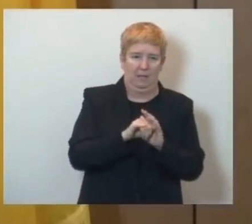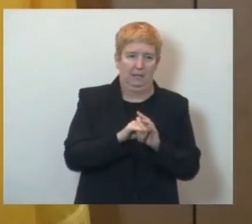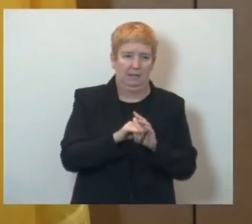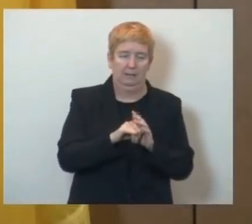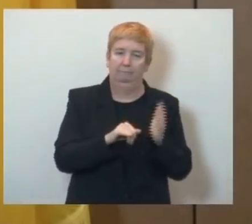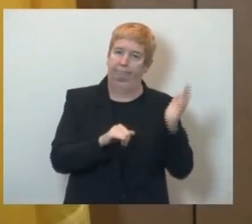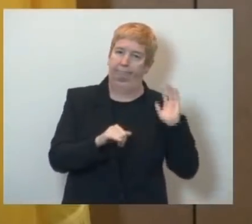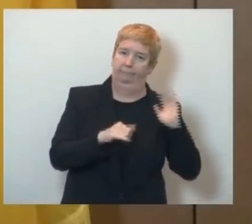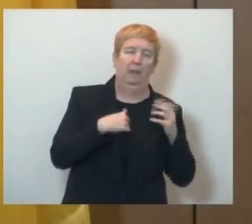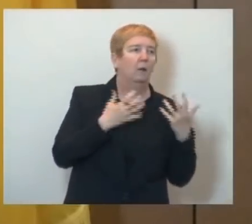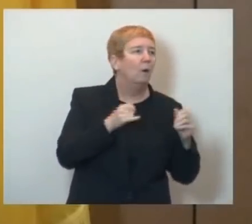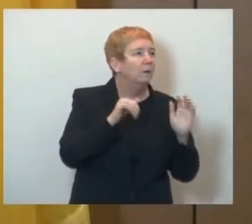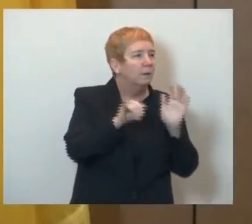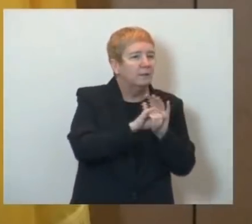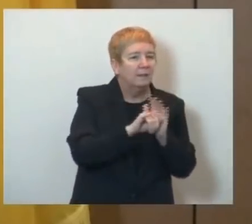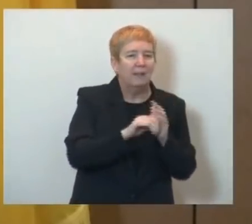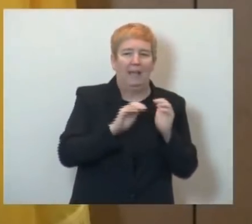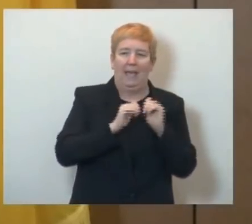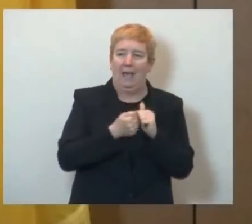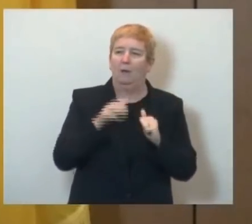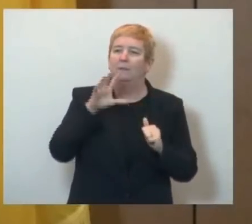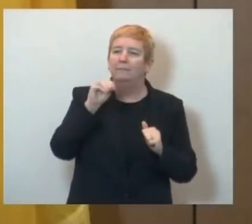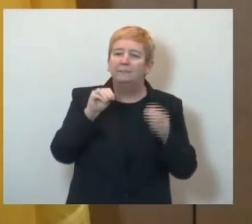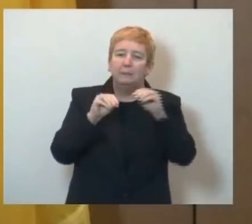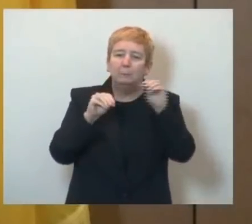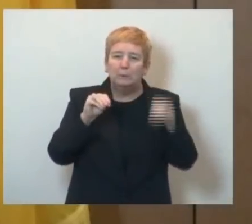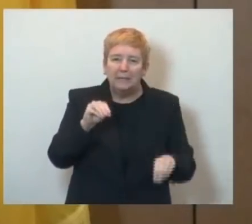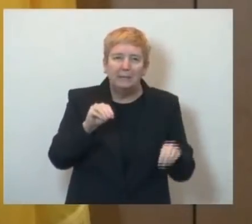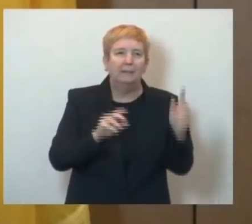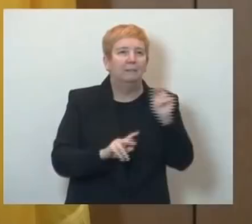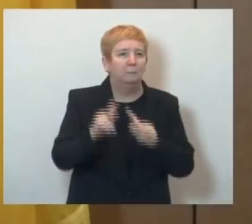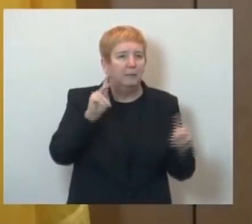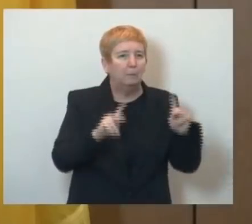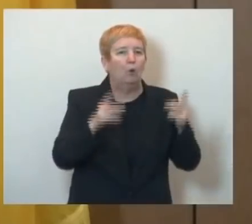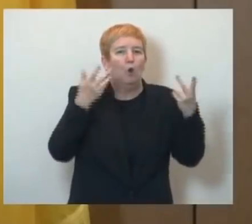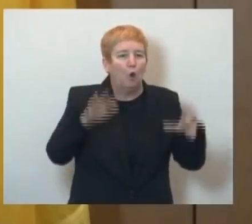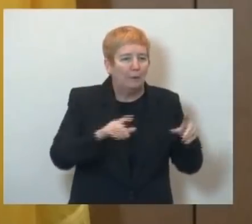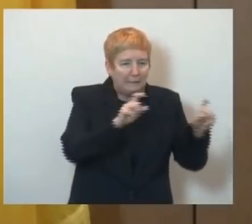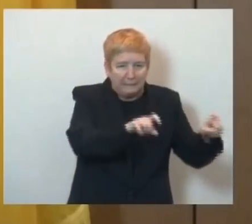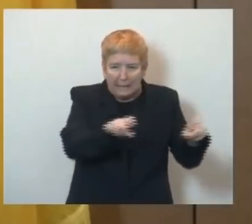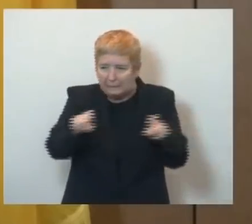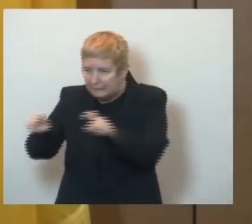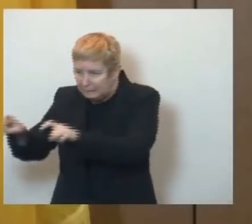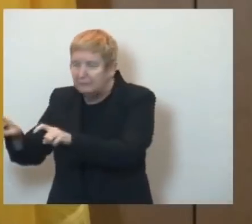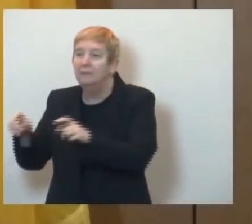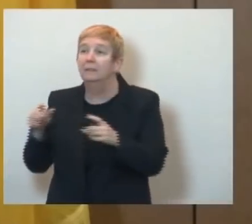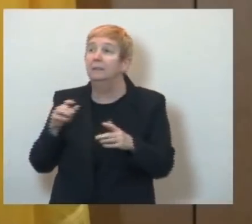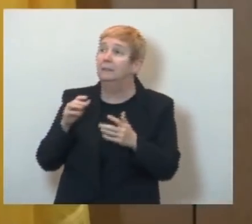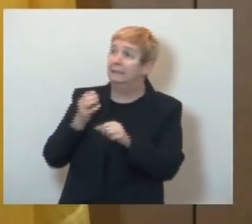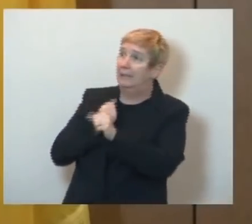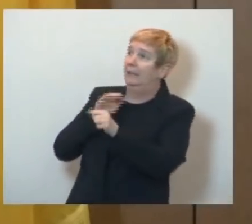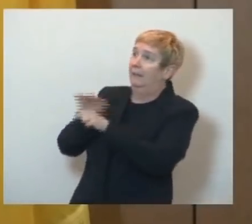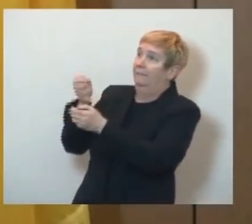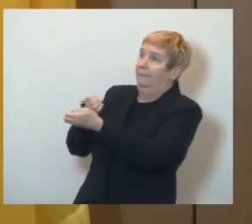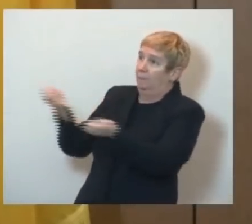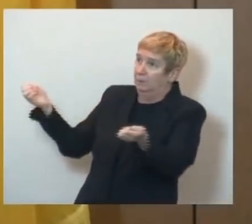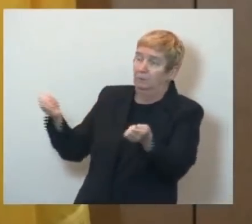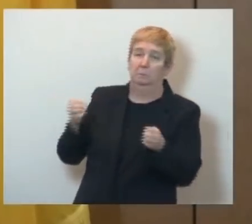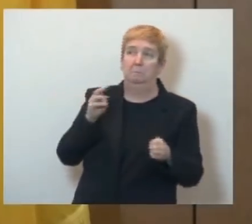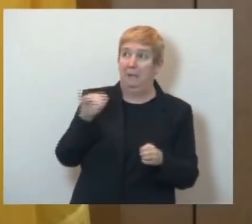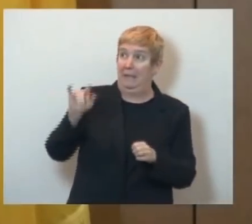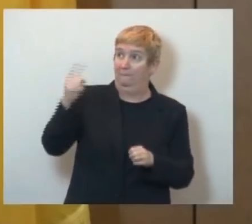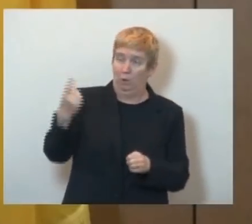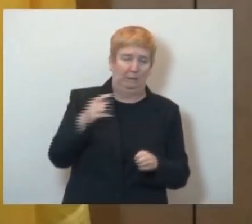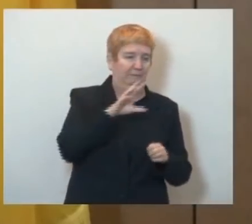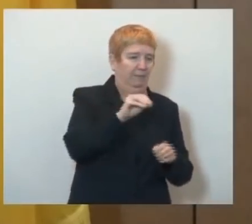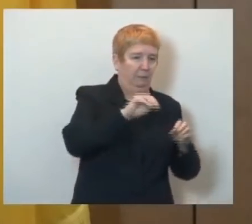to get to 50% of New Mexico's population and to have them all tested if we could get supplies by May 1st.